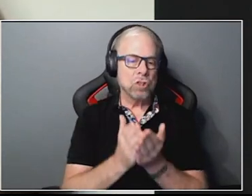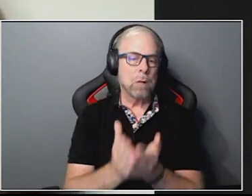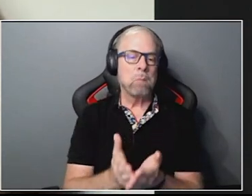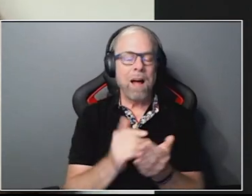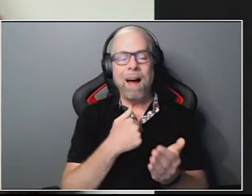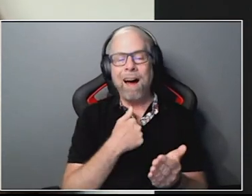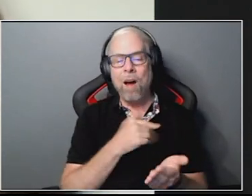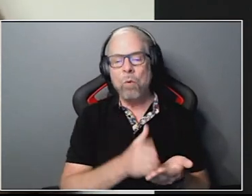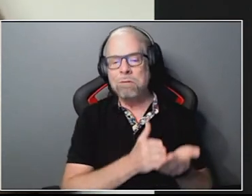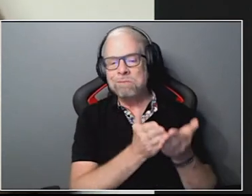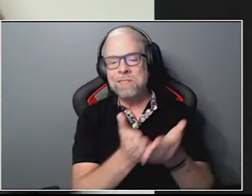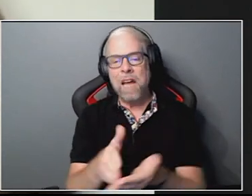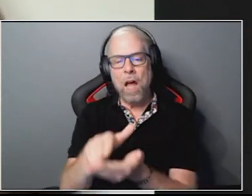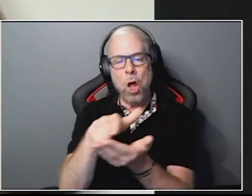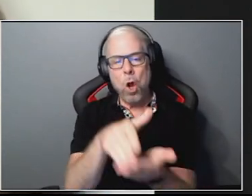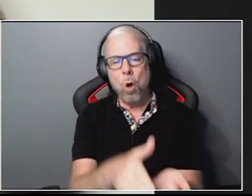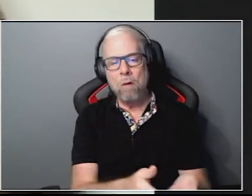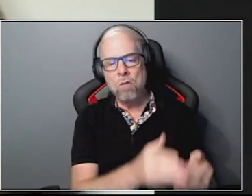Well,